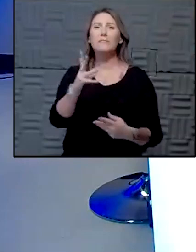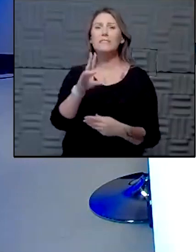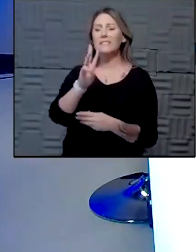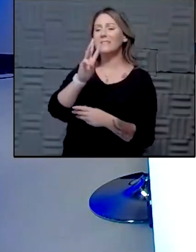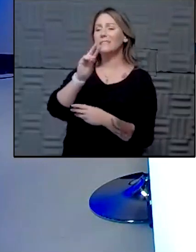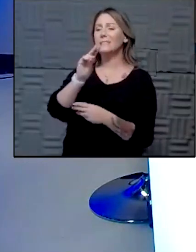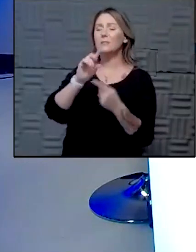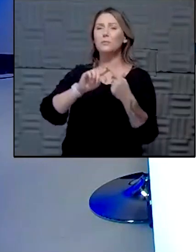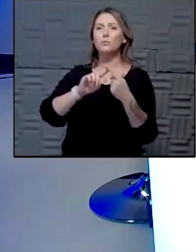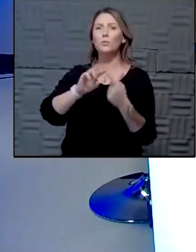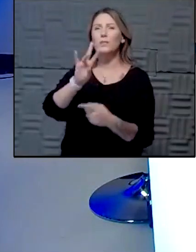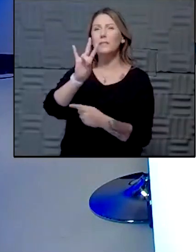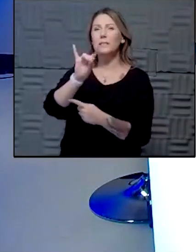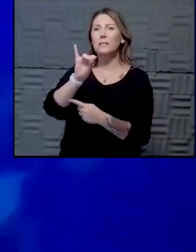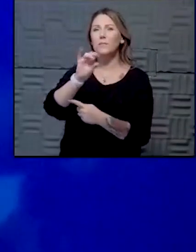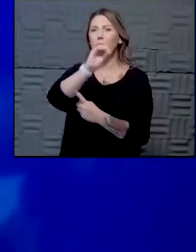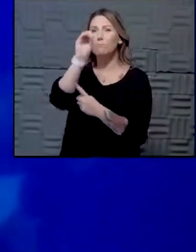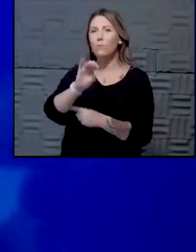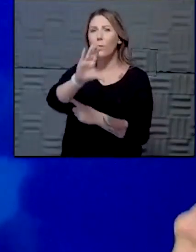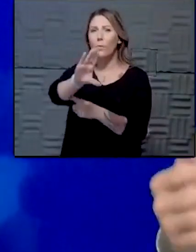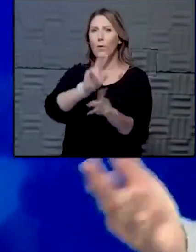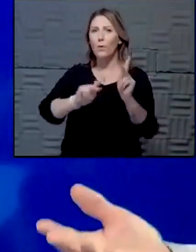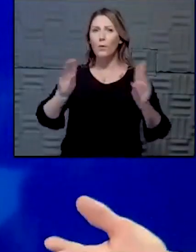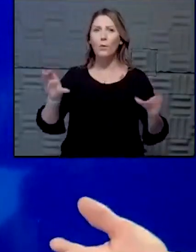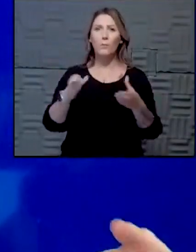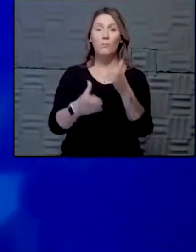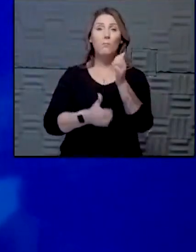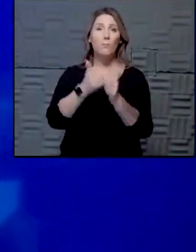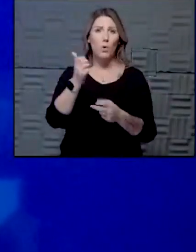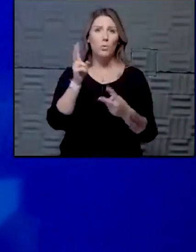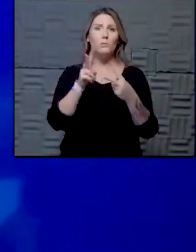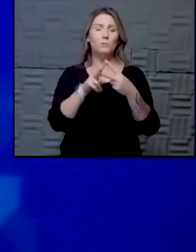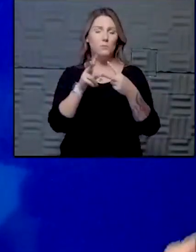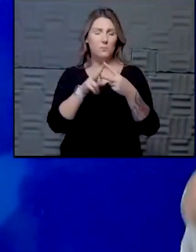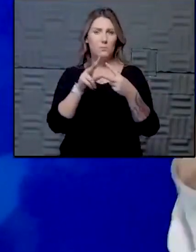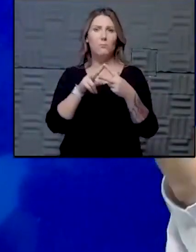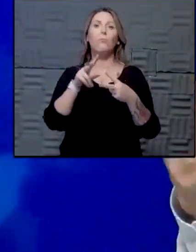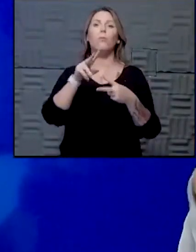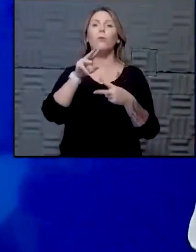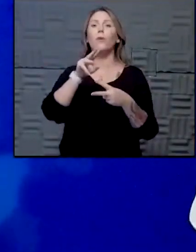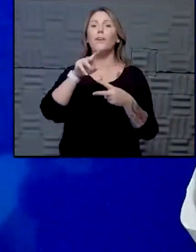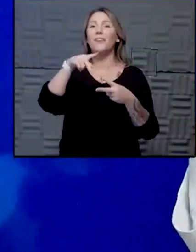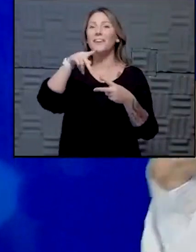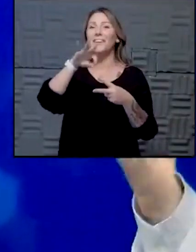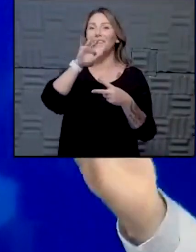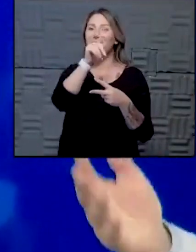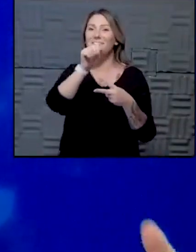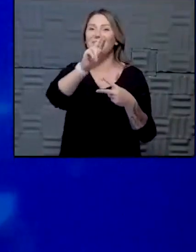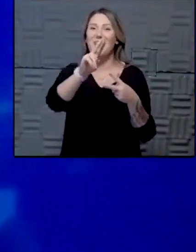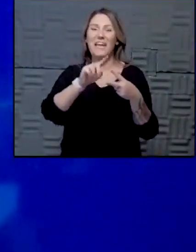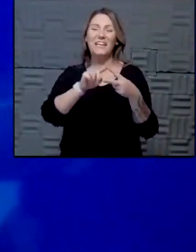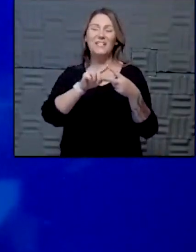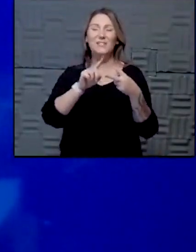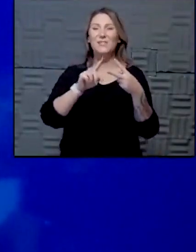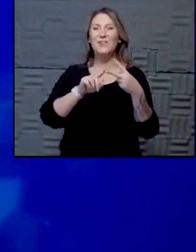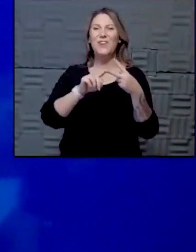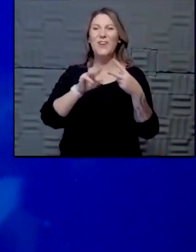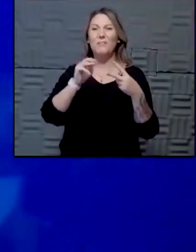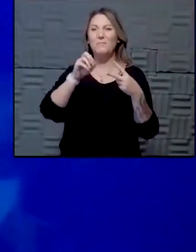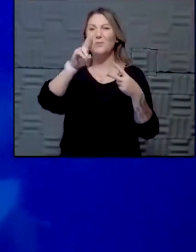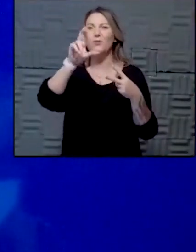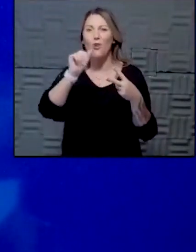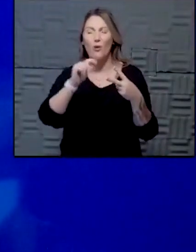70% of their population, and really mostly with Pfizer and Pfizer. I'm going to say Pfizer BioNTech, but with a lot of